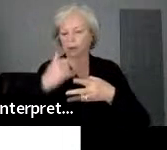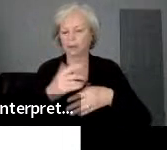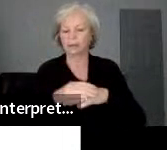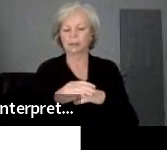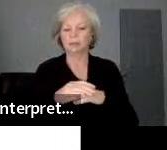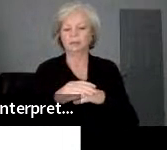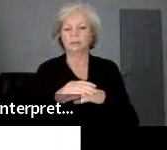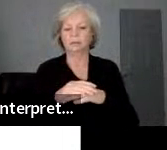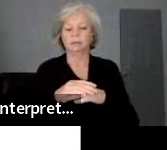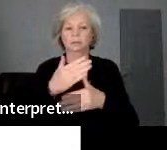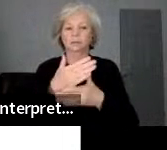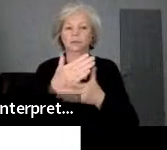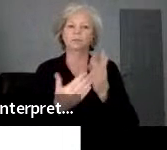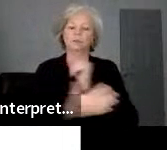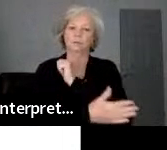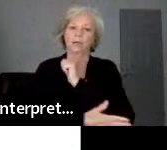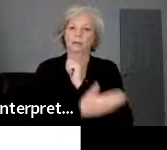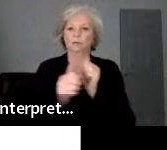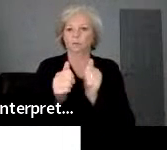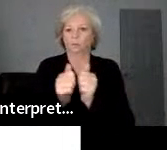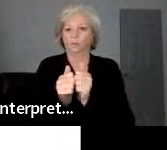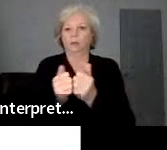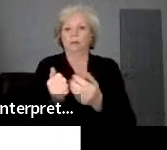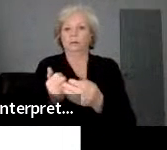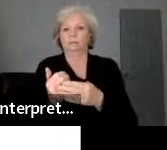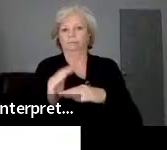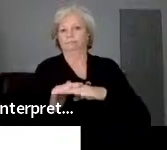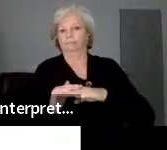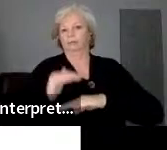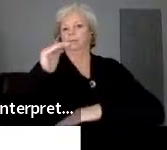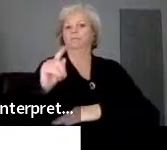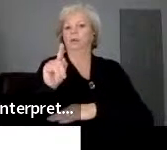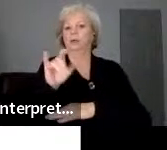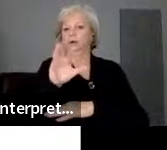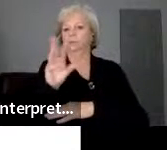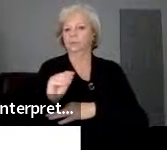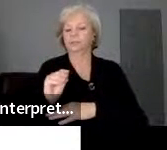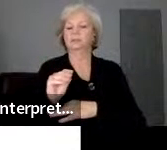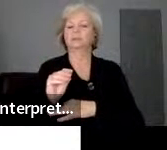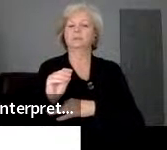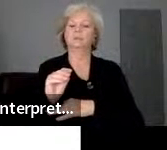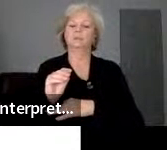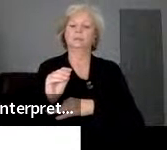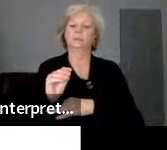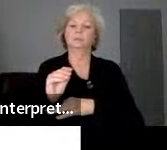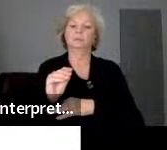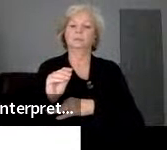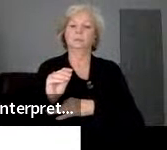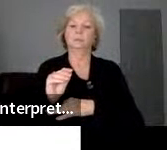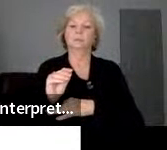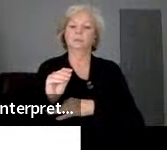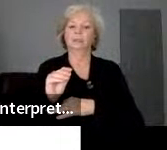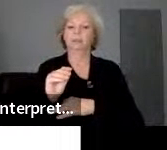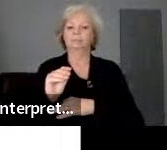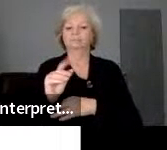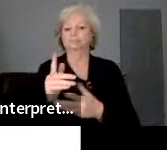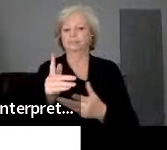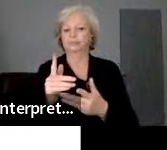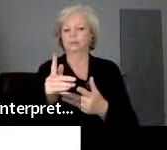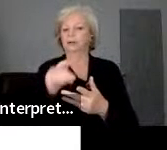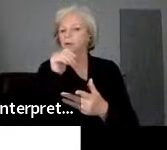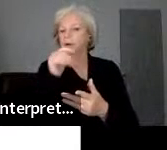the counties with over 100% are particularly inaccurate because it reflects